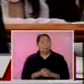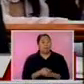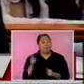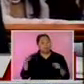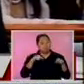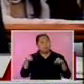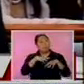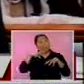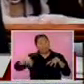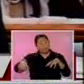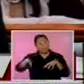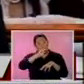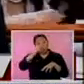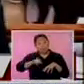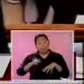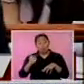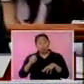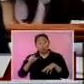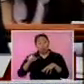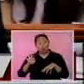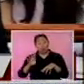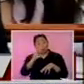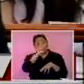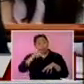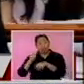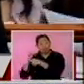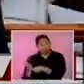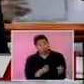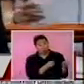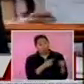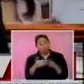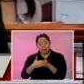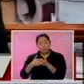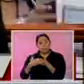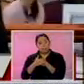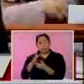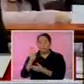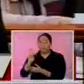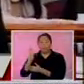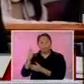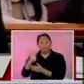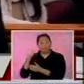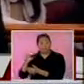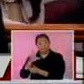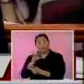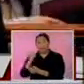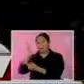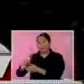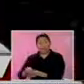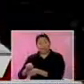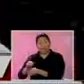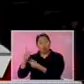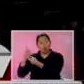Manila Gulf. It is along the boundary of Bonifacio Global City and Manila Gulf. Okay, and was